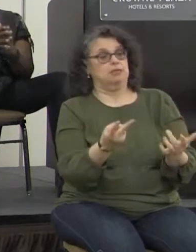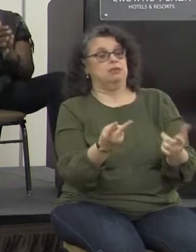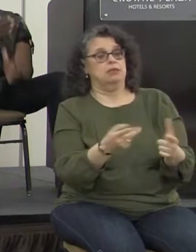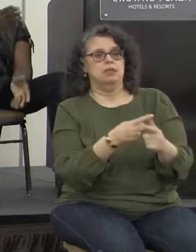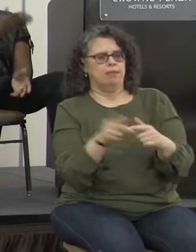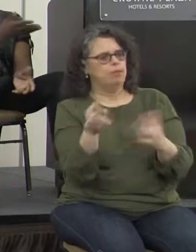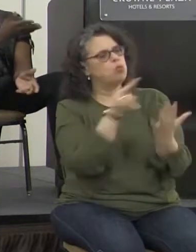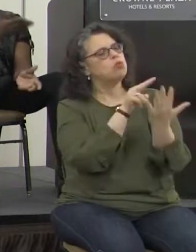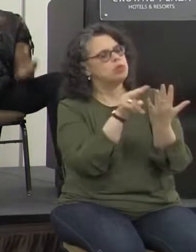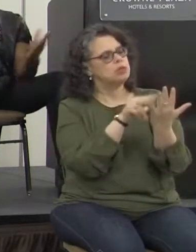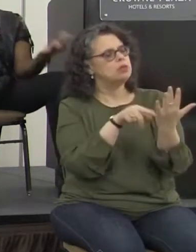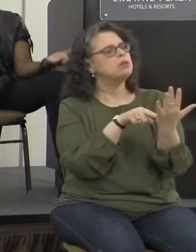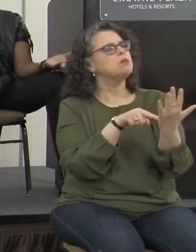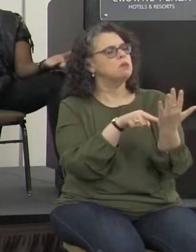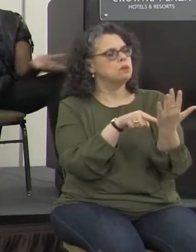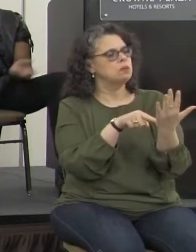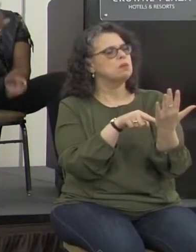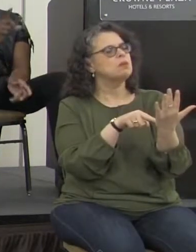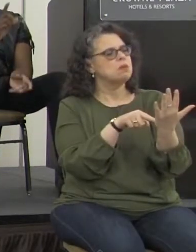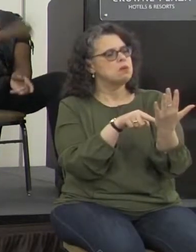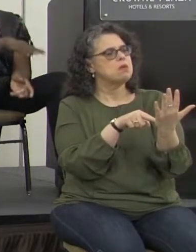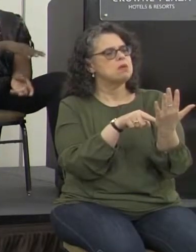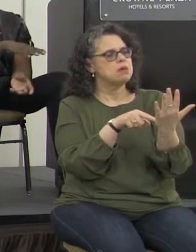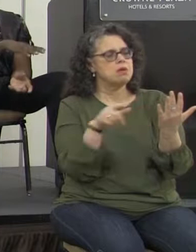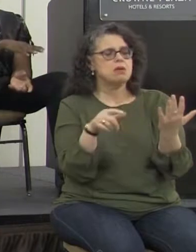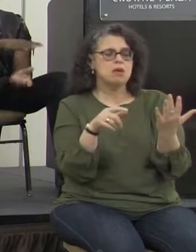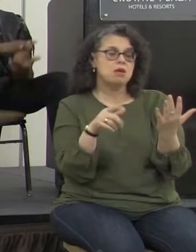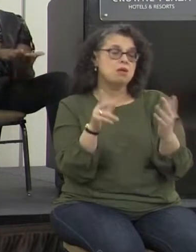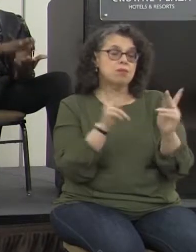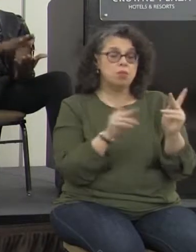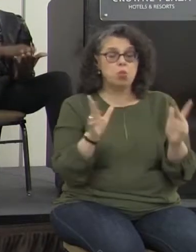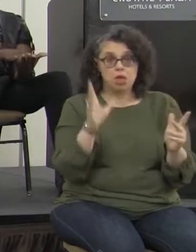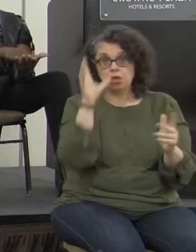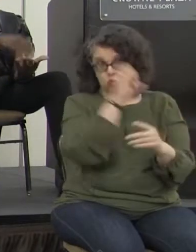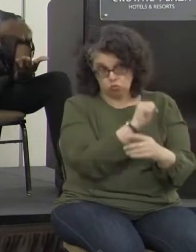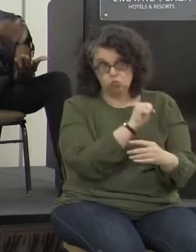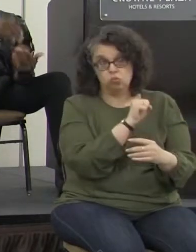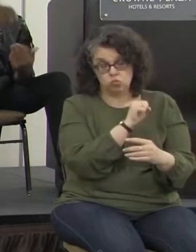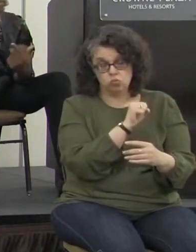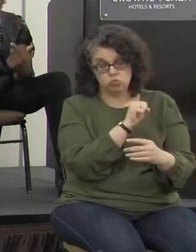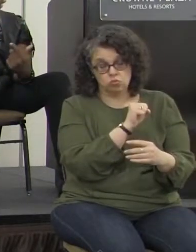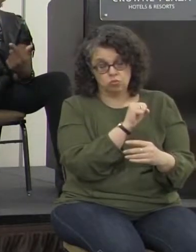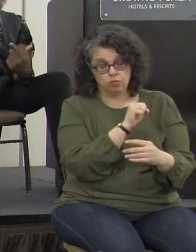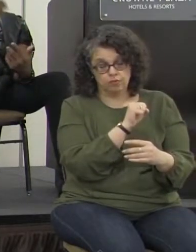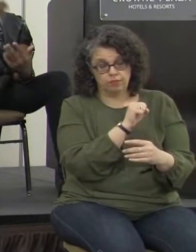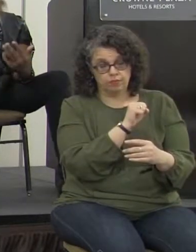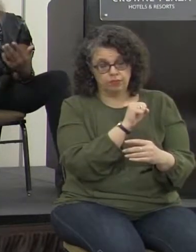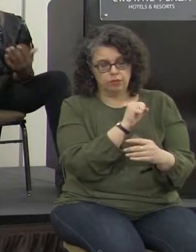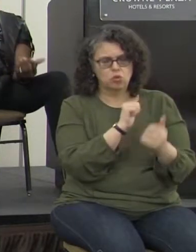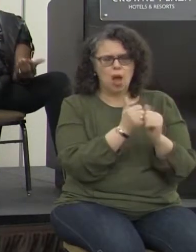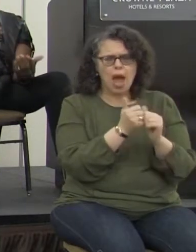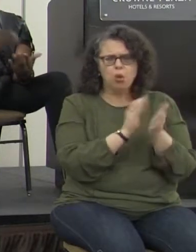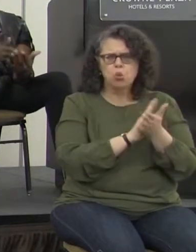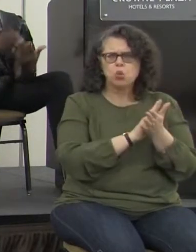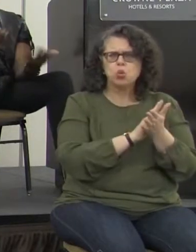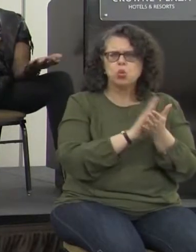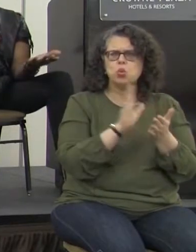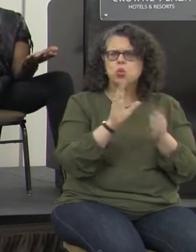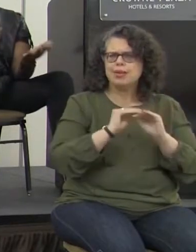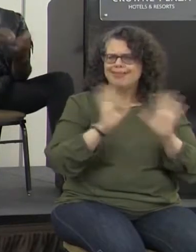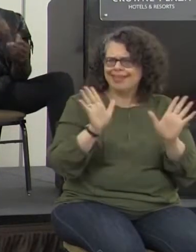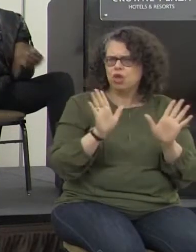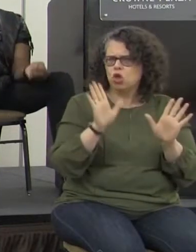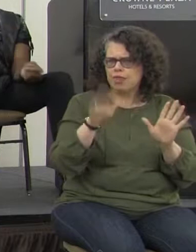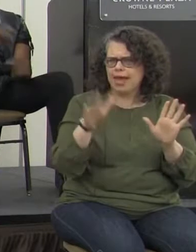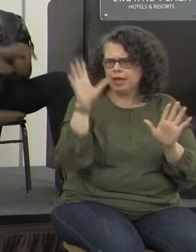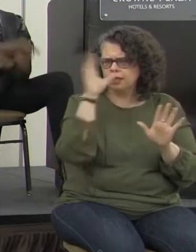are going to read it, and the assumption would be made, and it is an assumption. And in order to clear up that assumption, you would need to